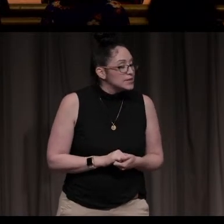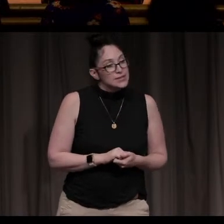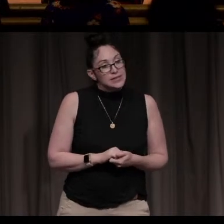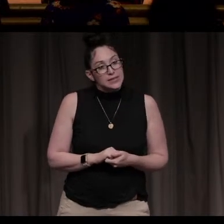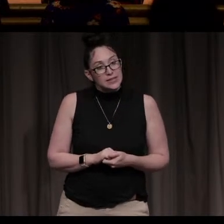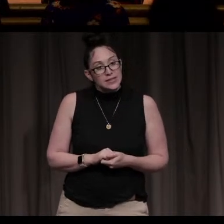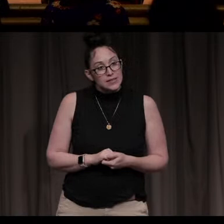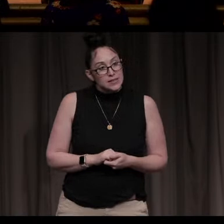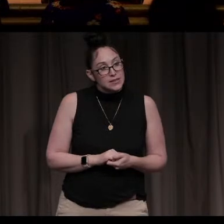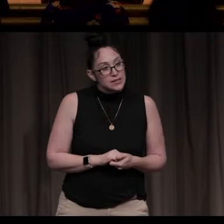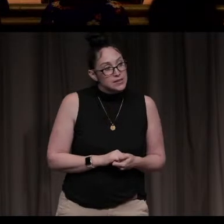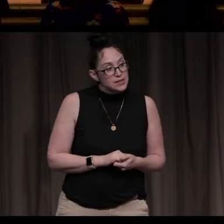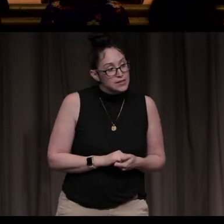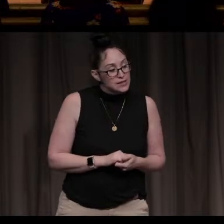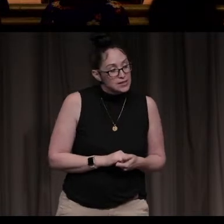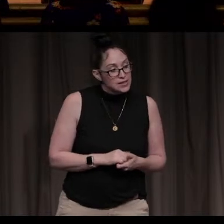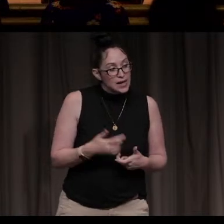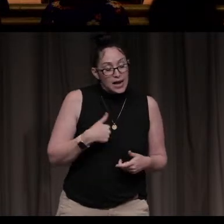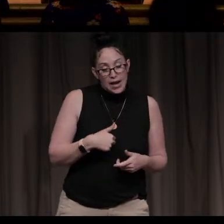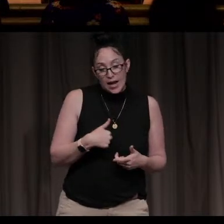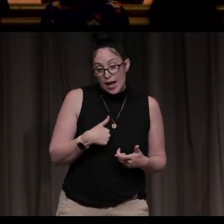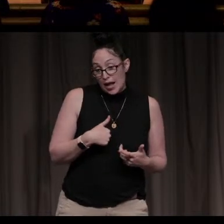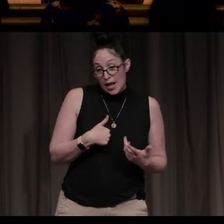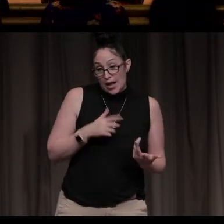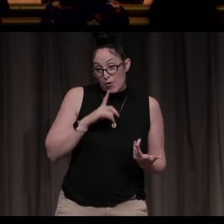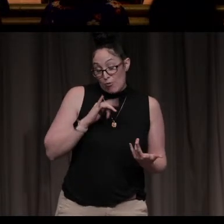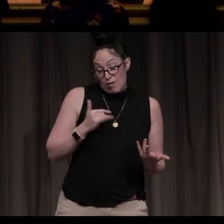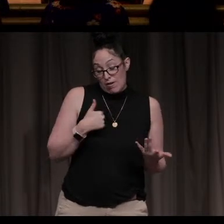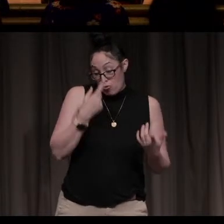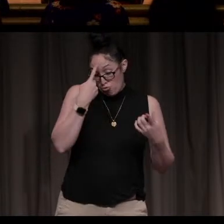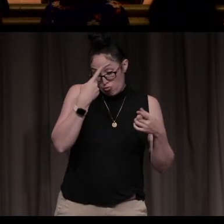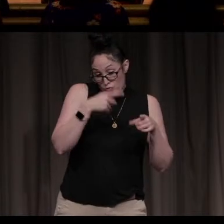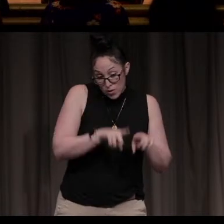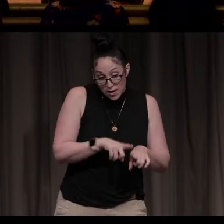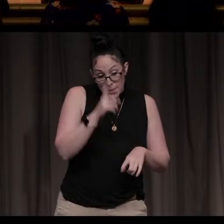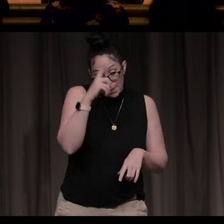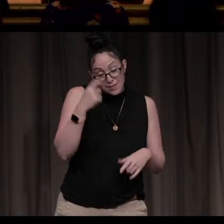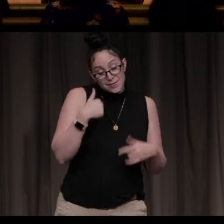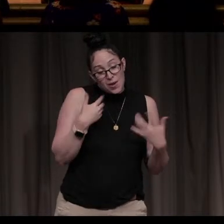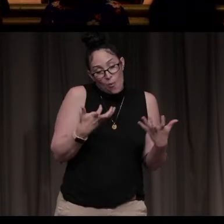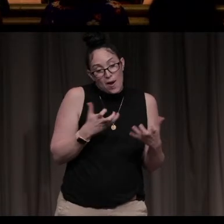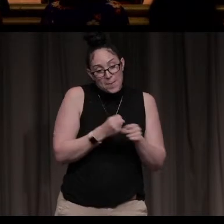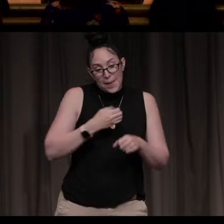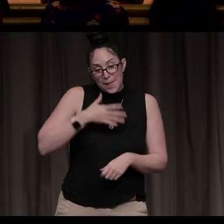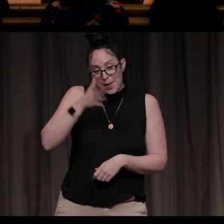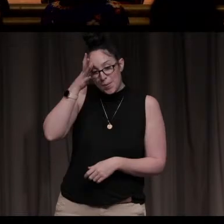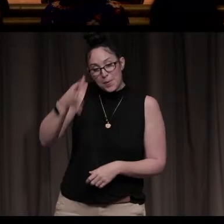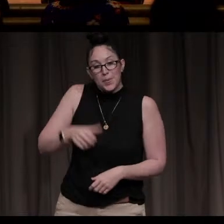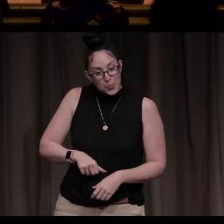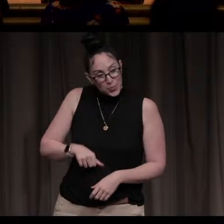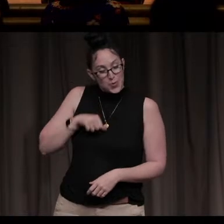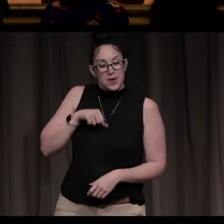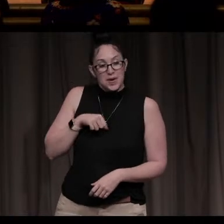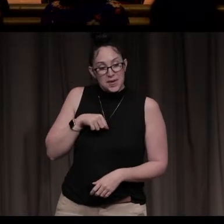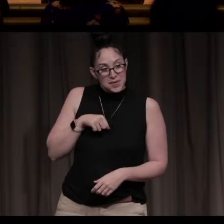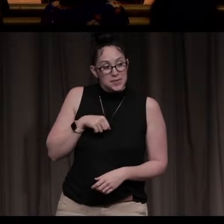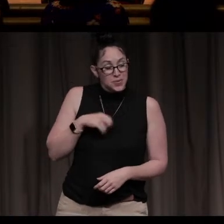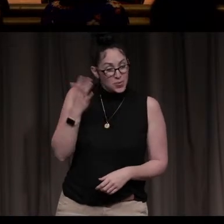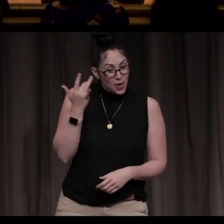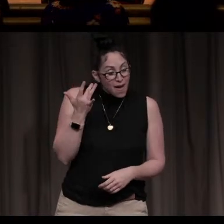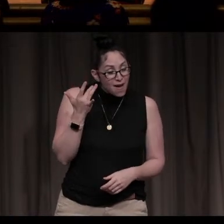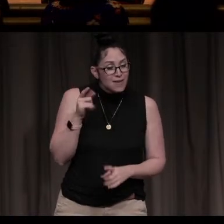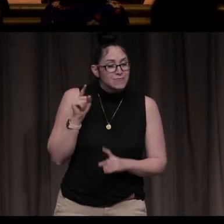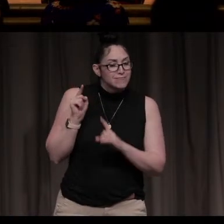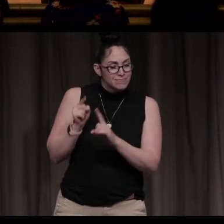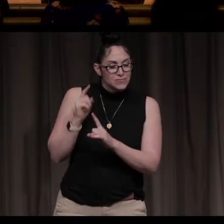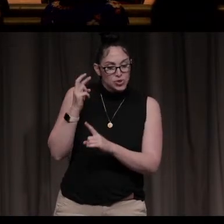I mainly agreed to it as something that I wanted to make my grandpa proud, because he's the reason why I